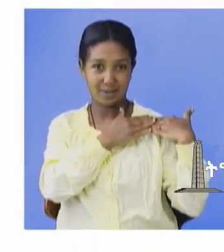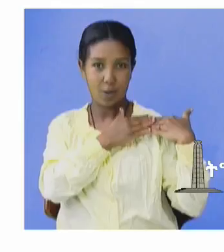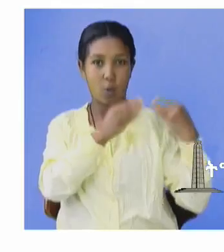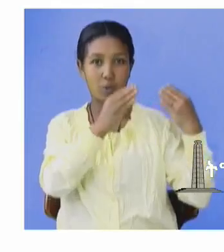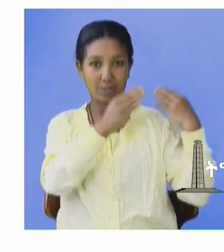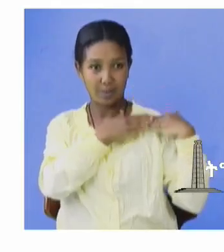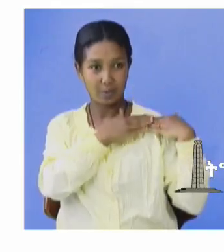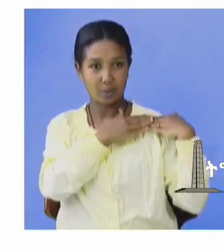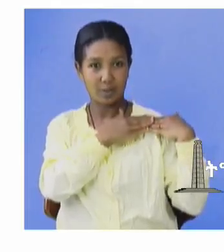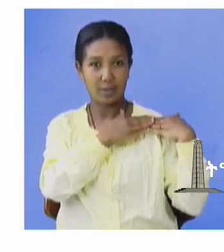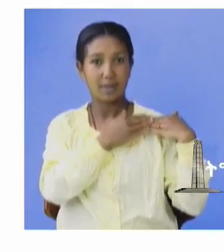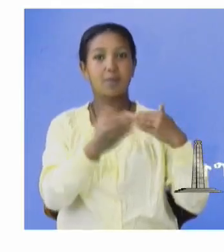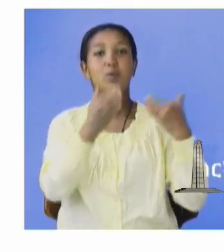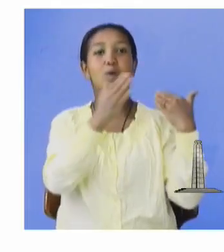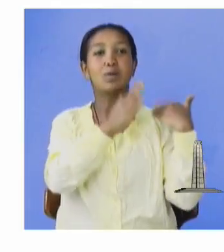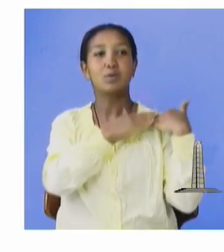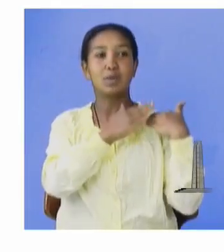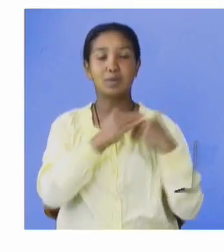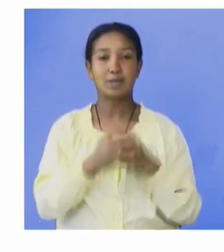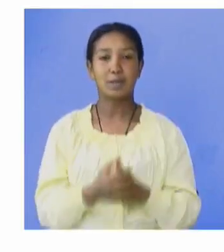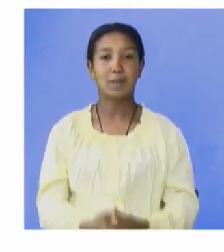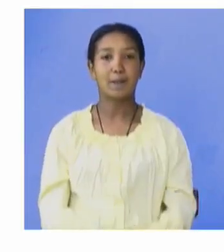So when we come to subject,